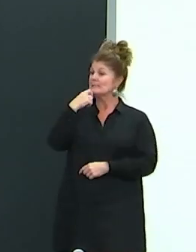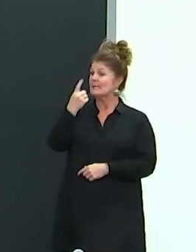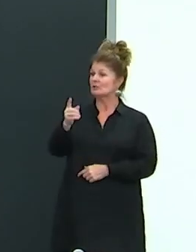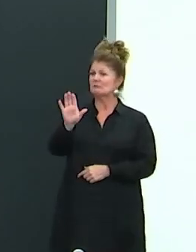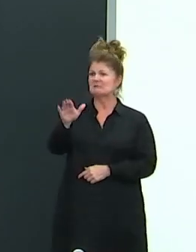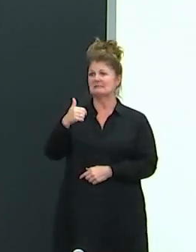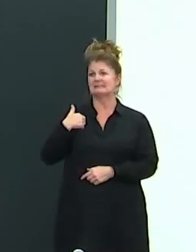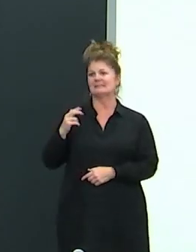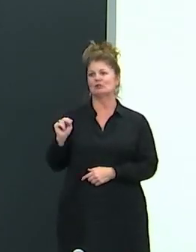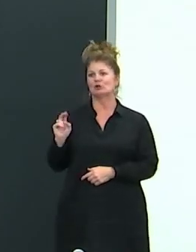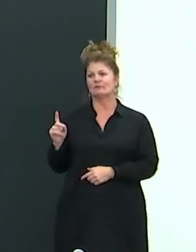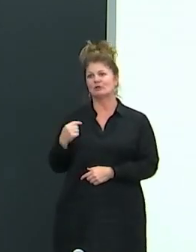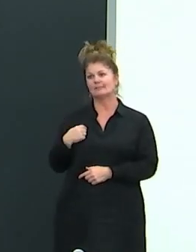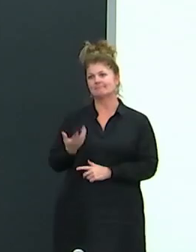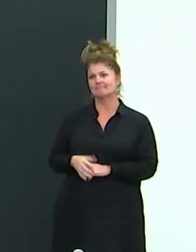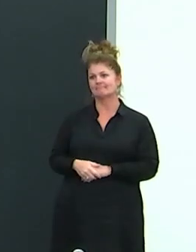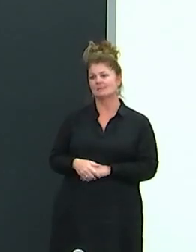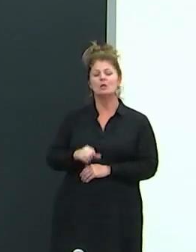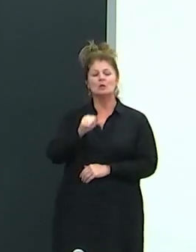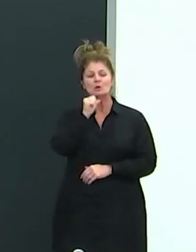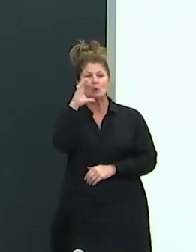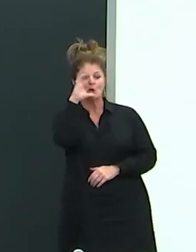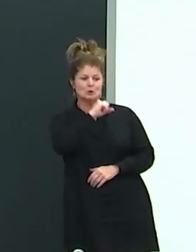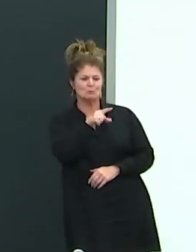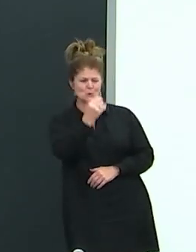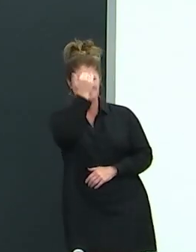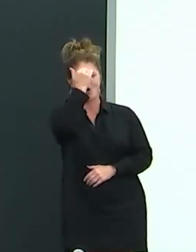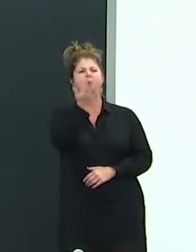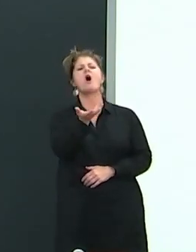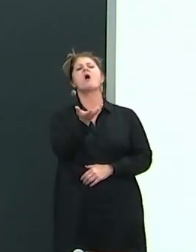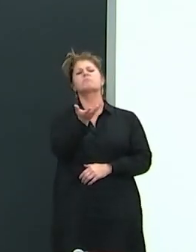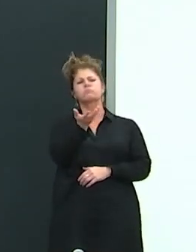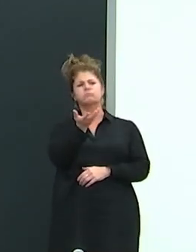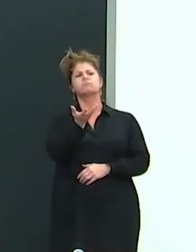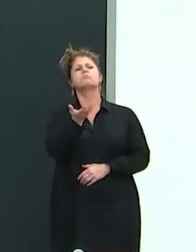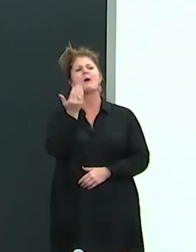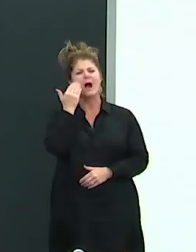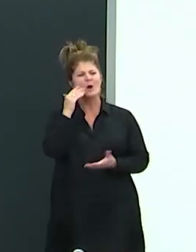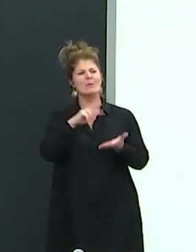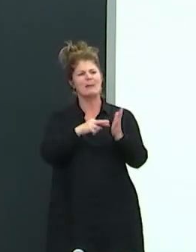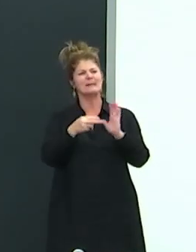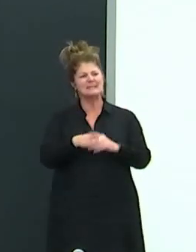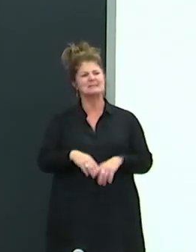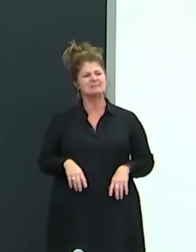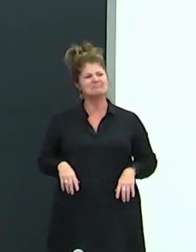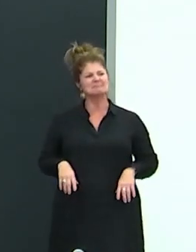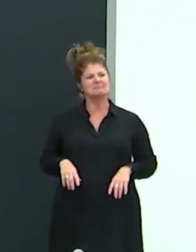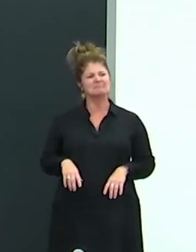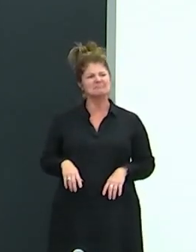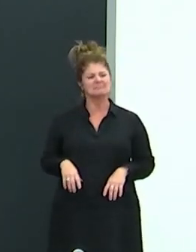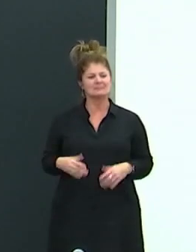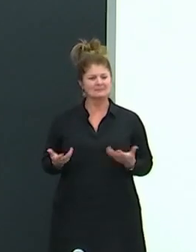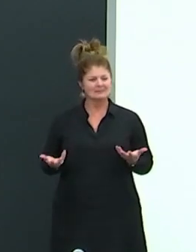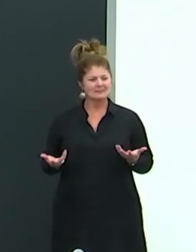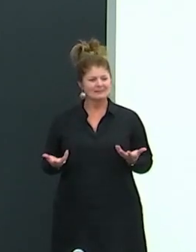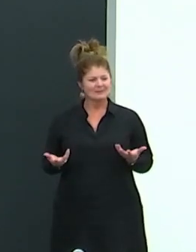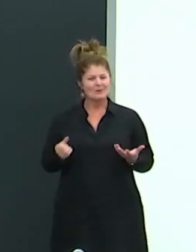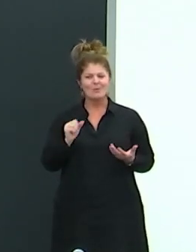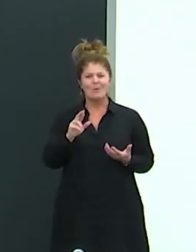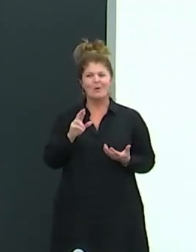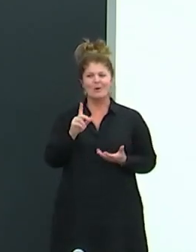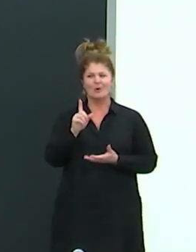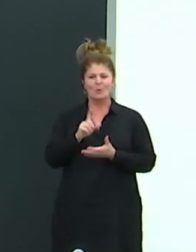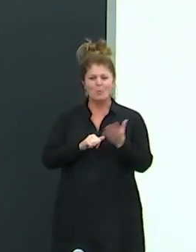they're neurodiverse, don't make an assumption that you know what that diagnosis means, what